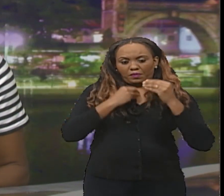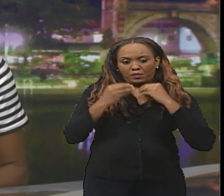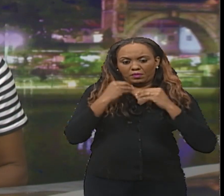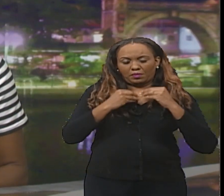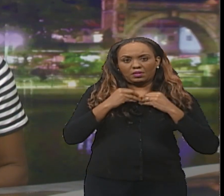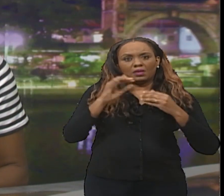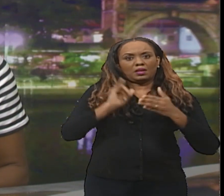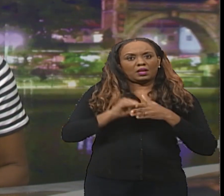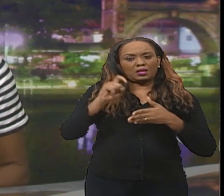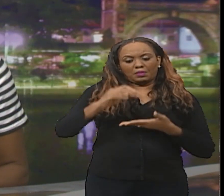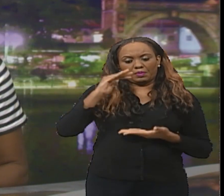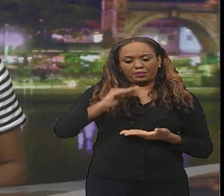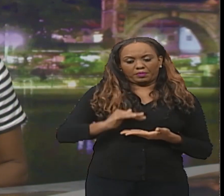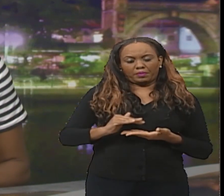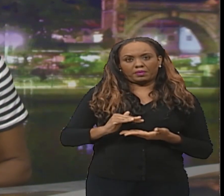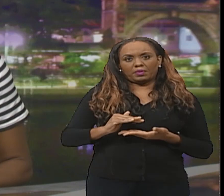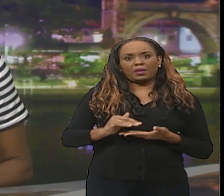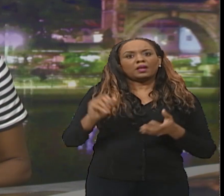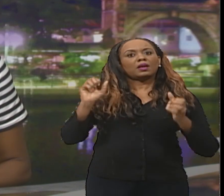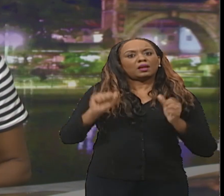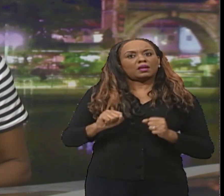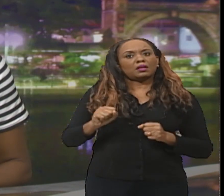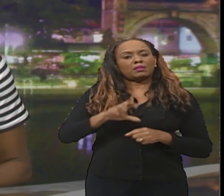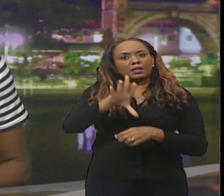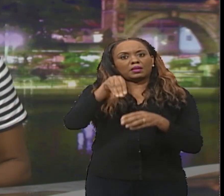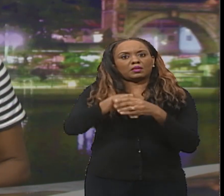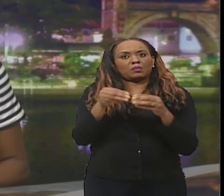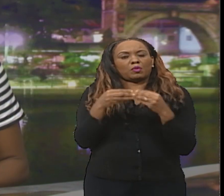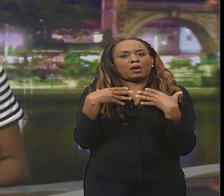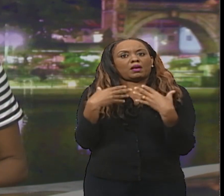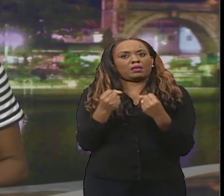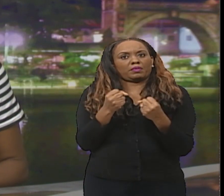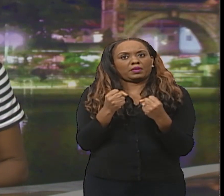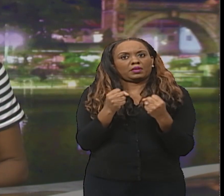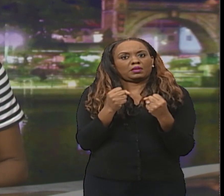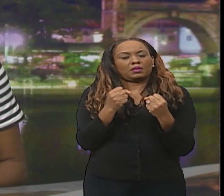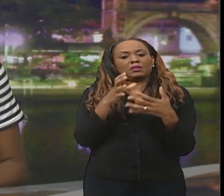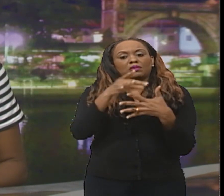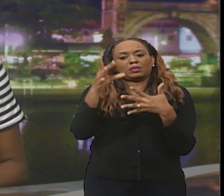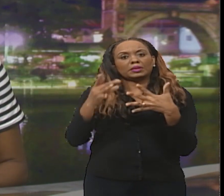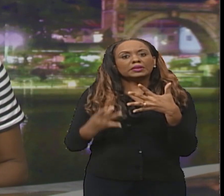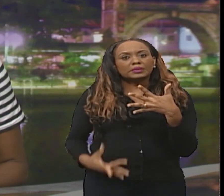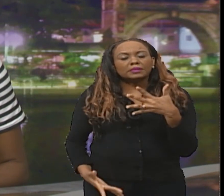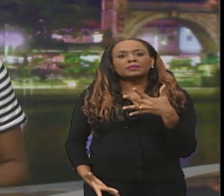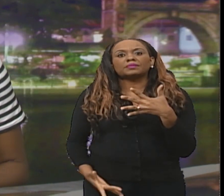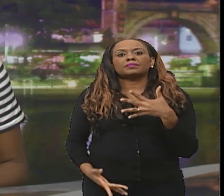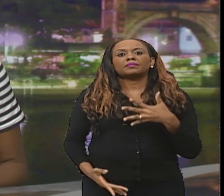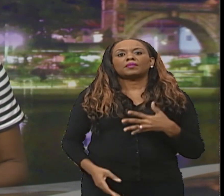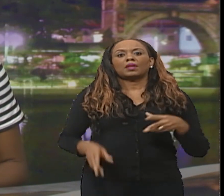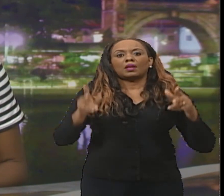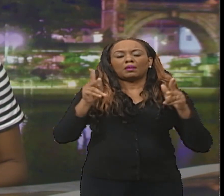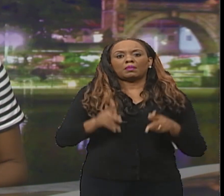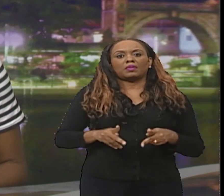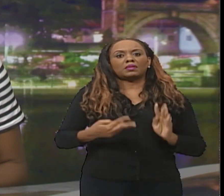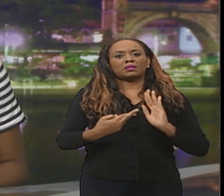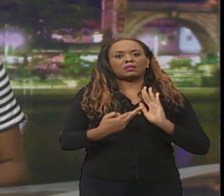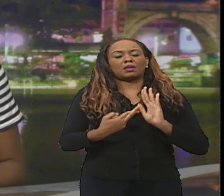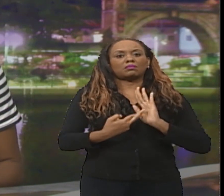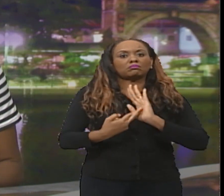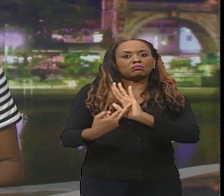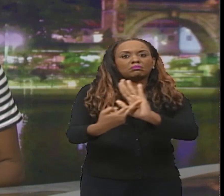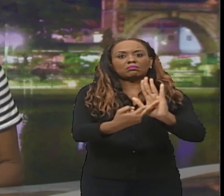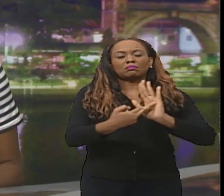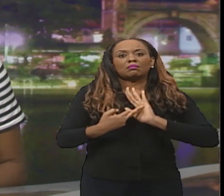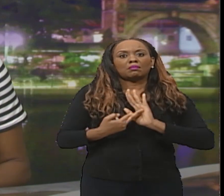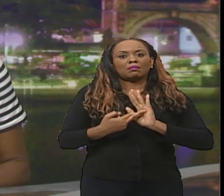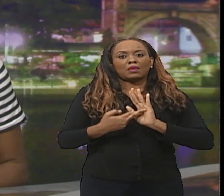healthy options could be in the works. Program coordinator for the Childhood Obesity Prevention Campaign at the Heart and Stroke Foundation